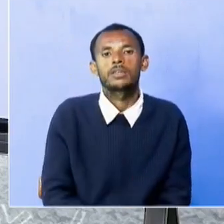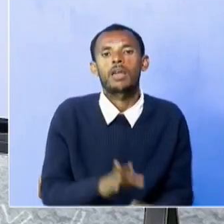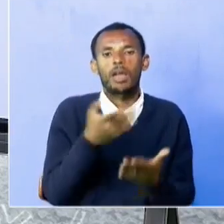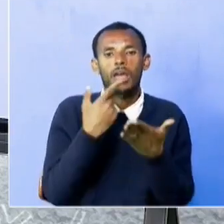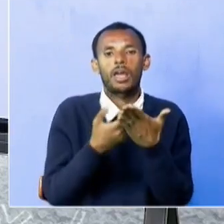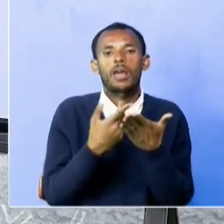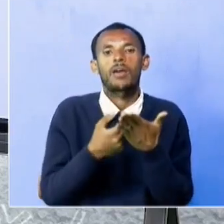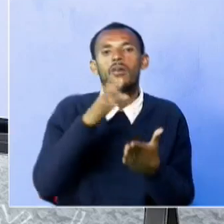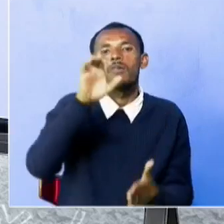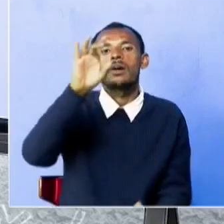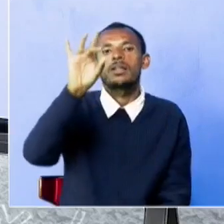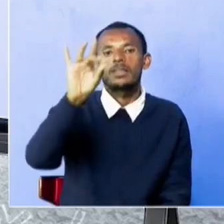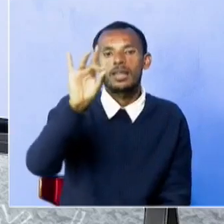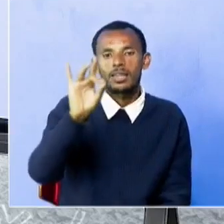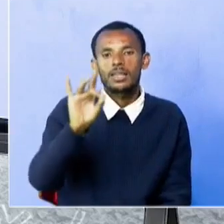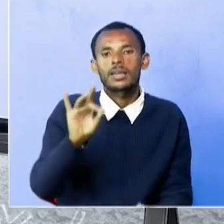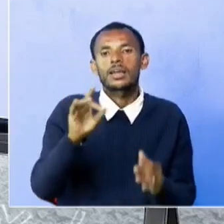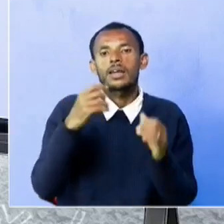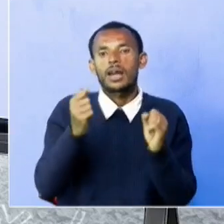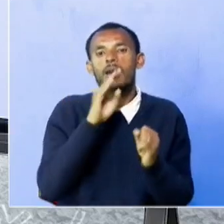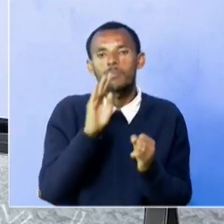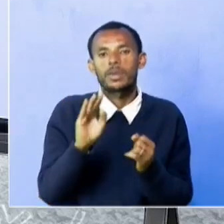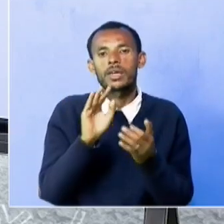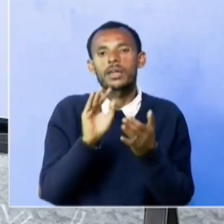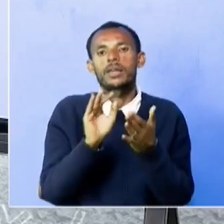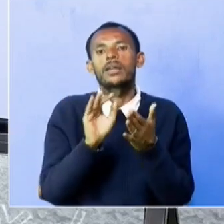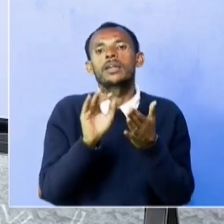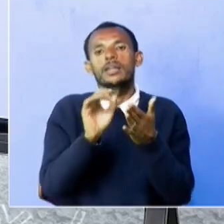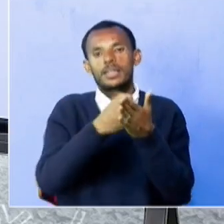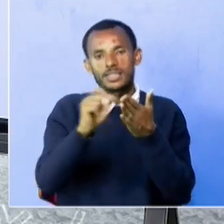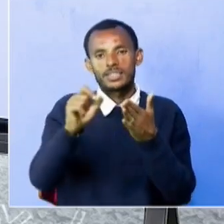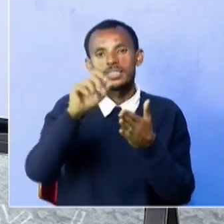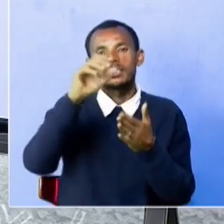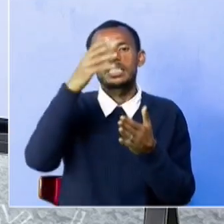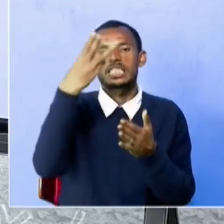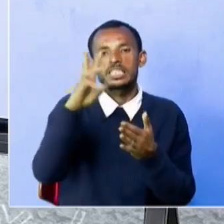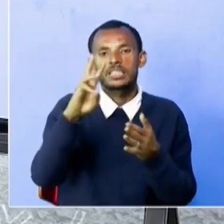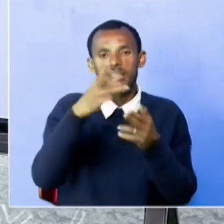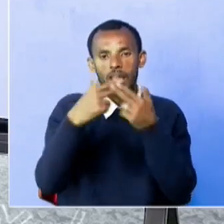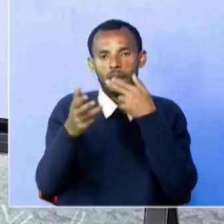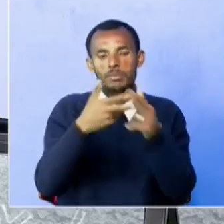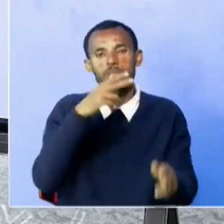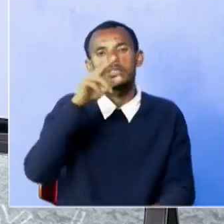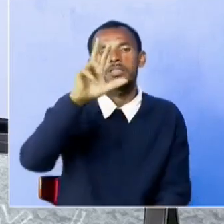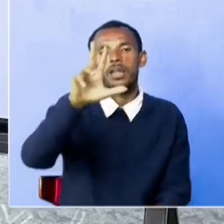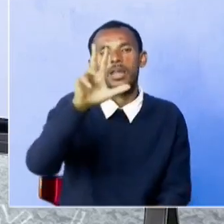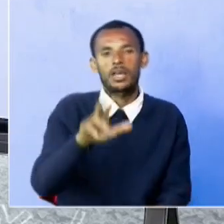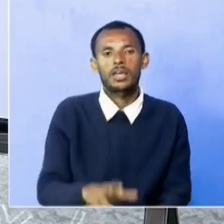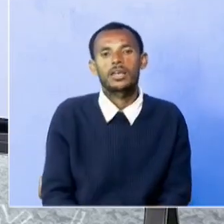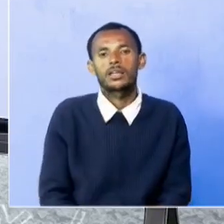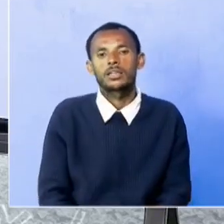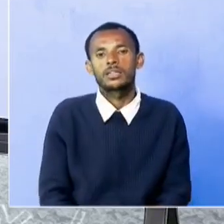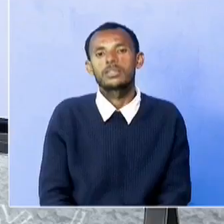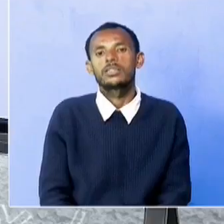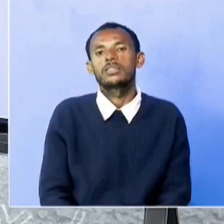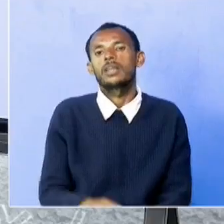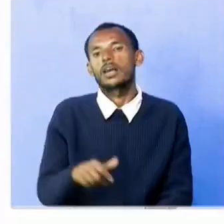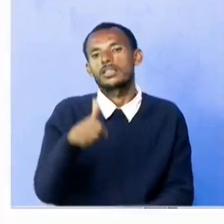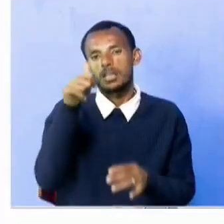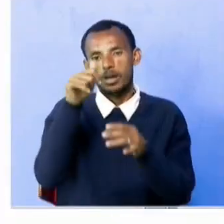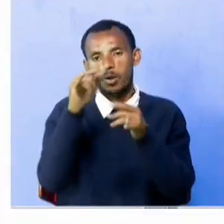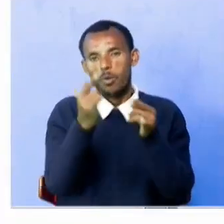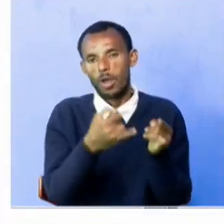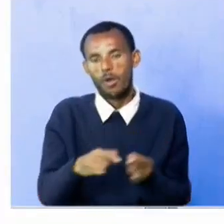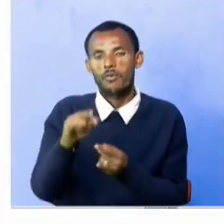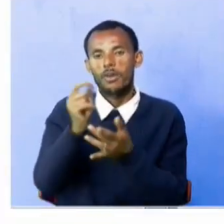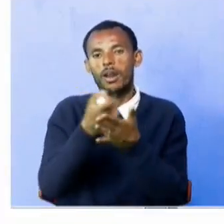here 48 can be written as 16 times 3. Okay, so the other ways of